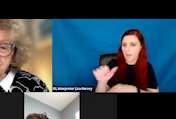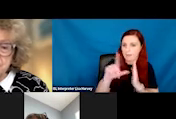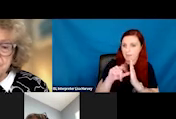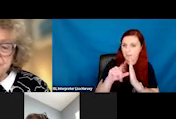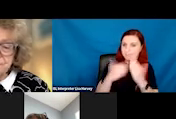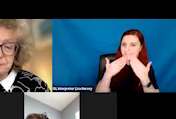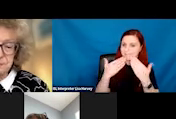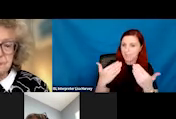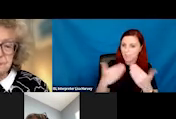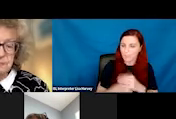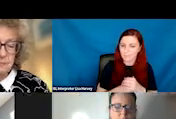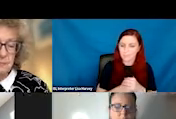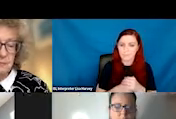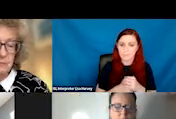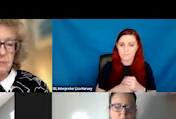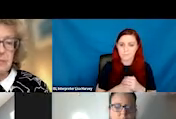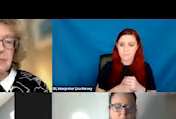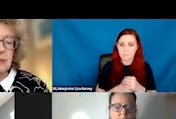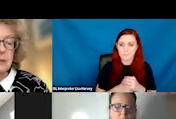Thank you very much.